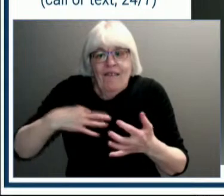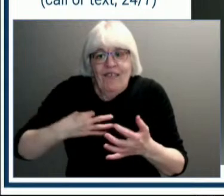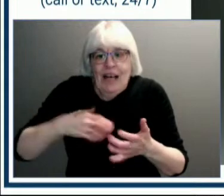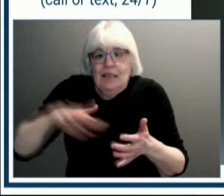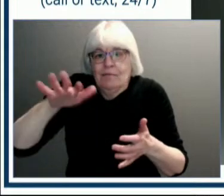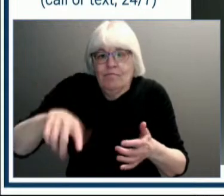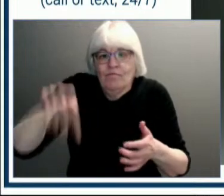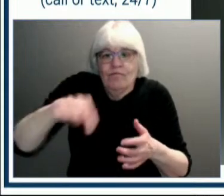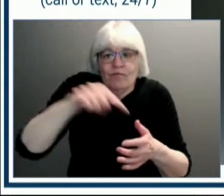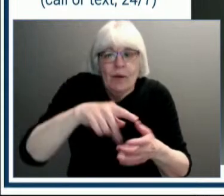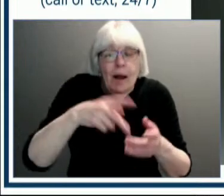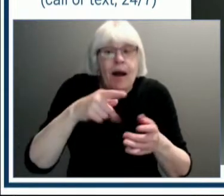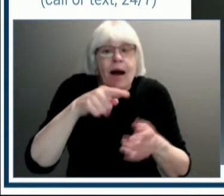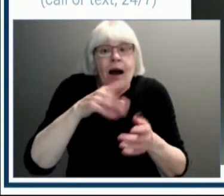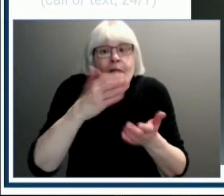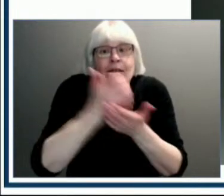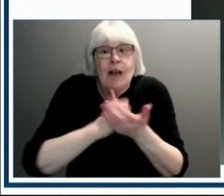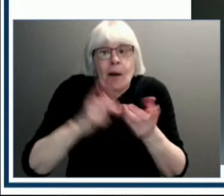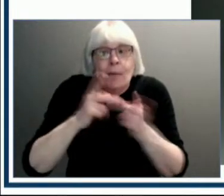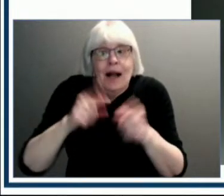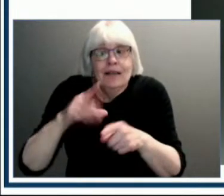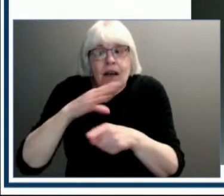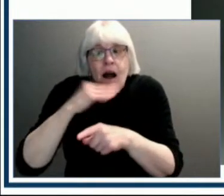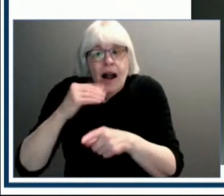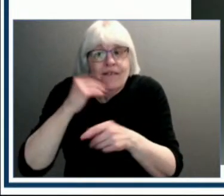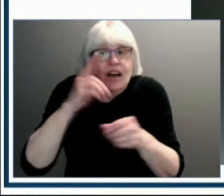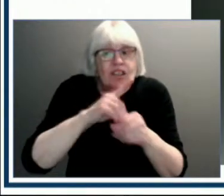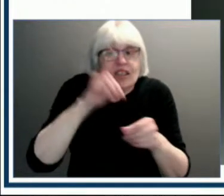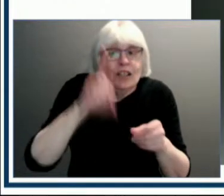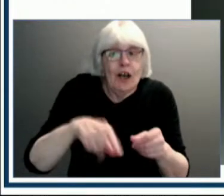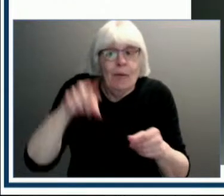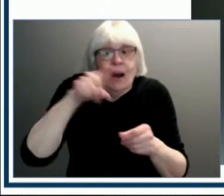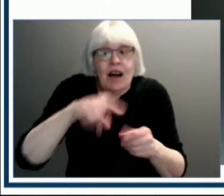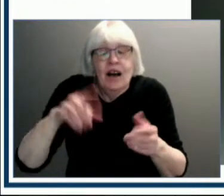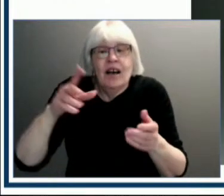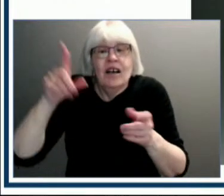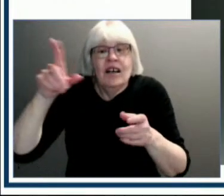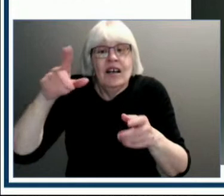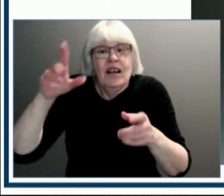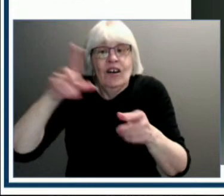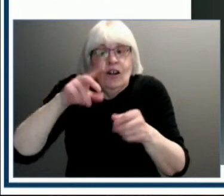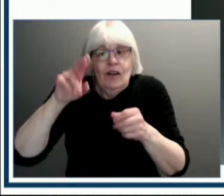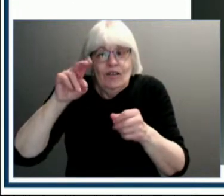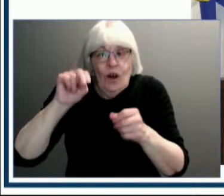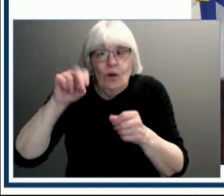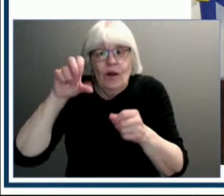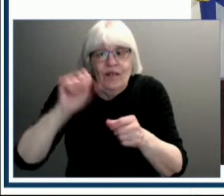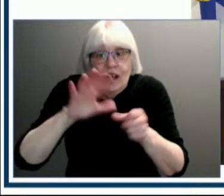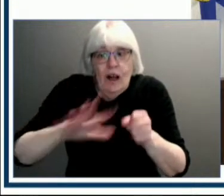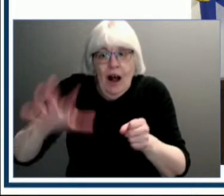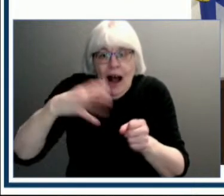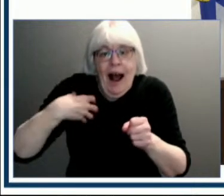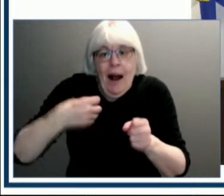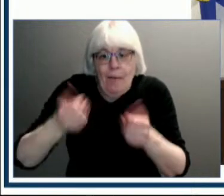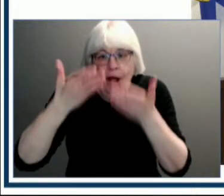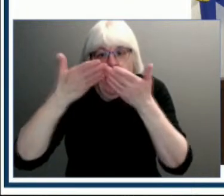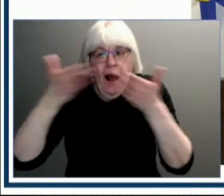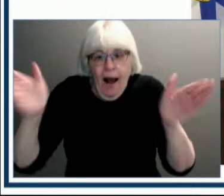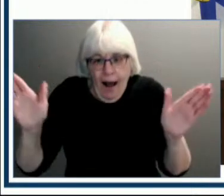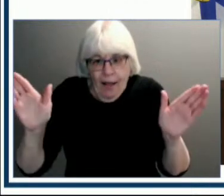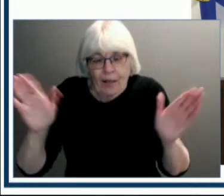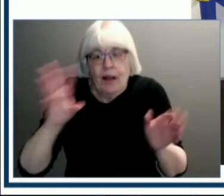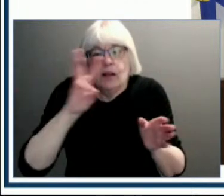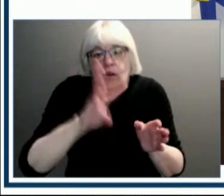government recruitment of volunteers is on the Nova Scotia Health Authority website, and that is province-wide. Go ahead, Chelsea, with your follow-up